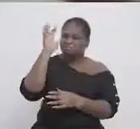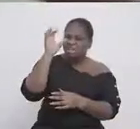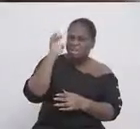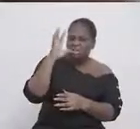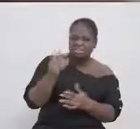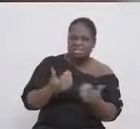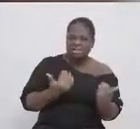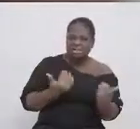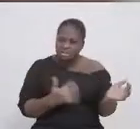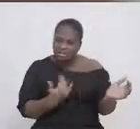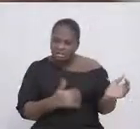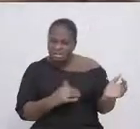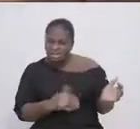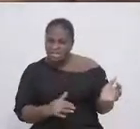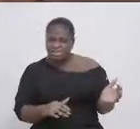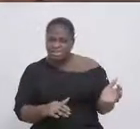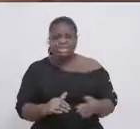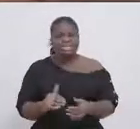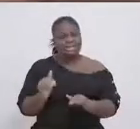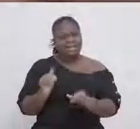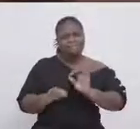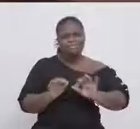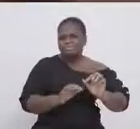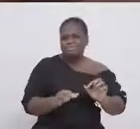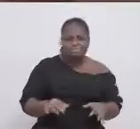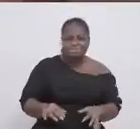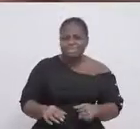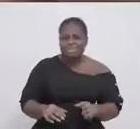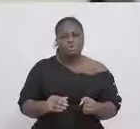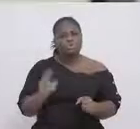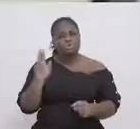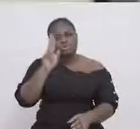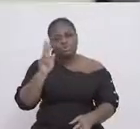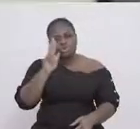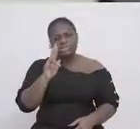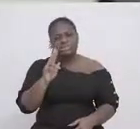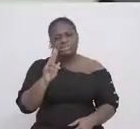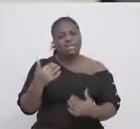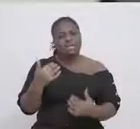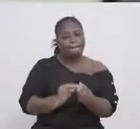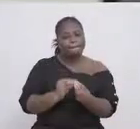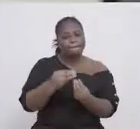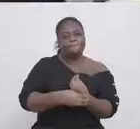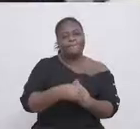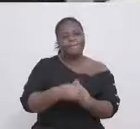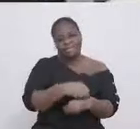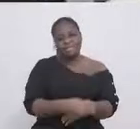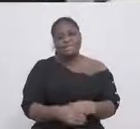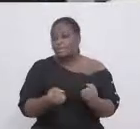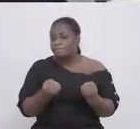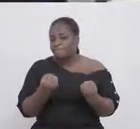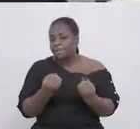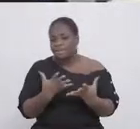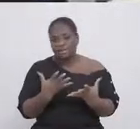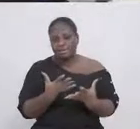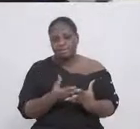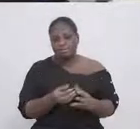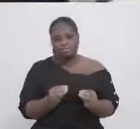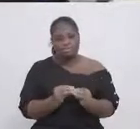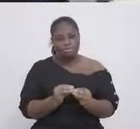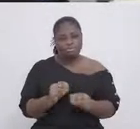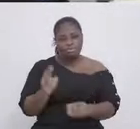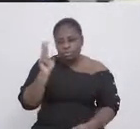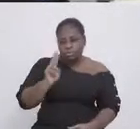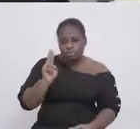out of cardboard, an instrument which uses a banana to play, and many more. We use technology tools